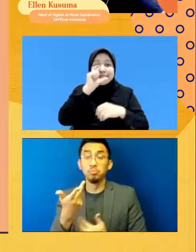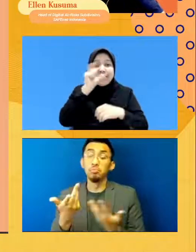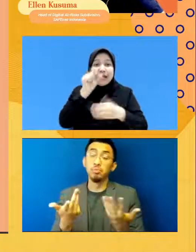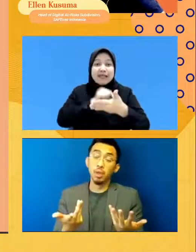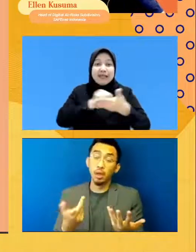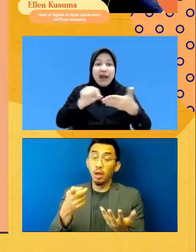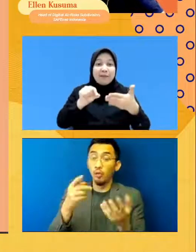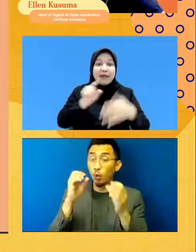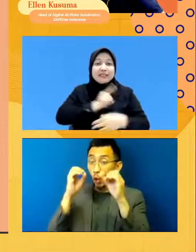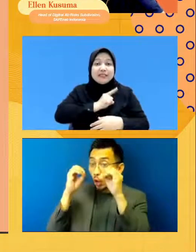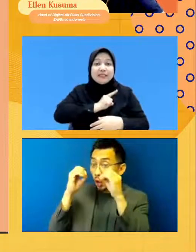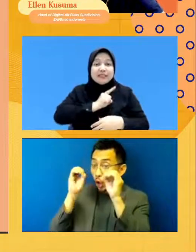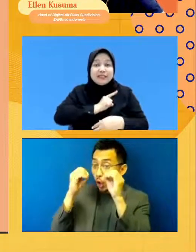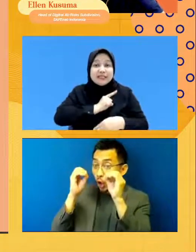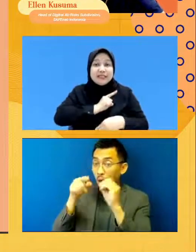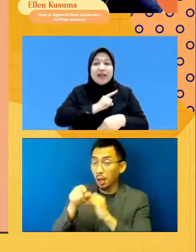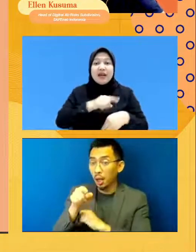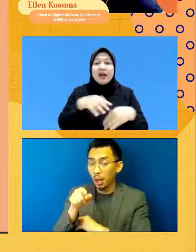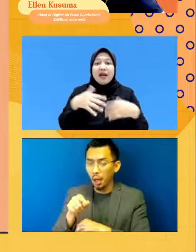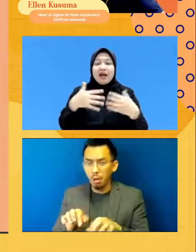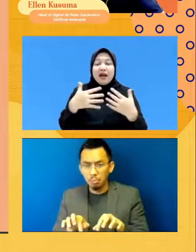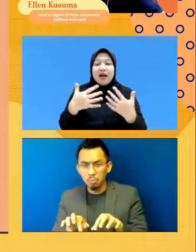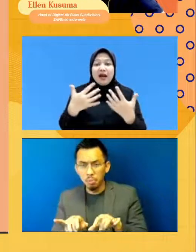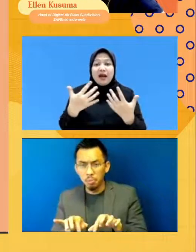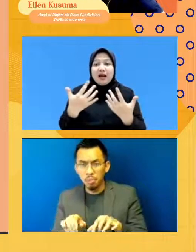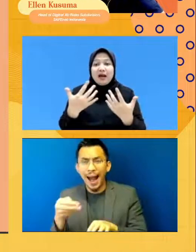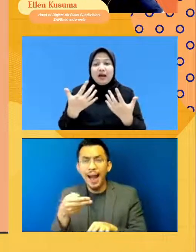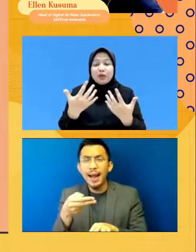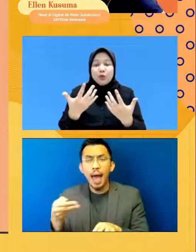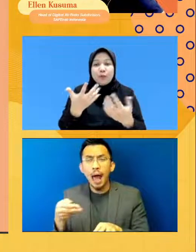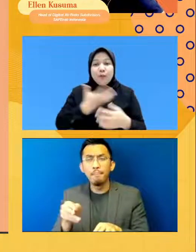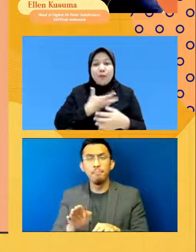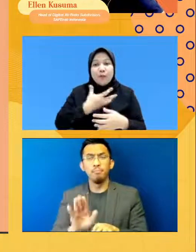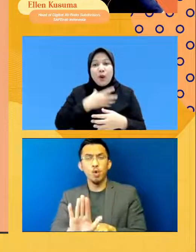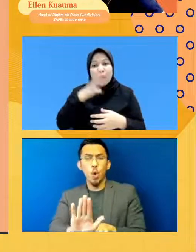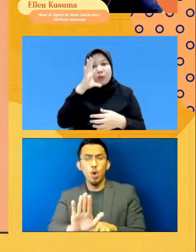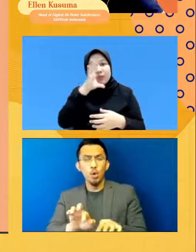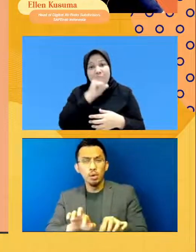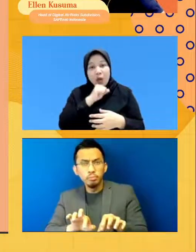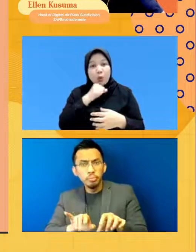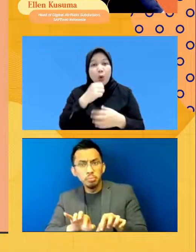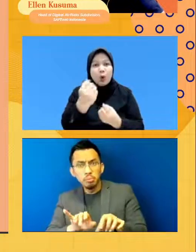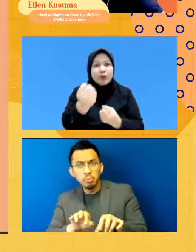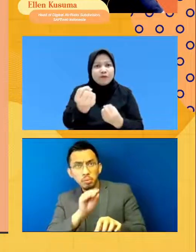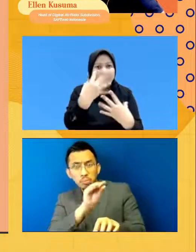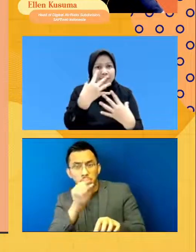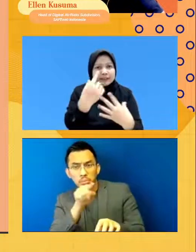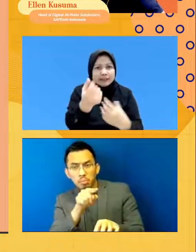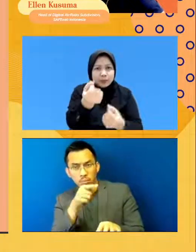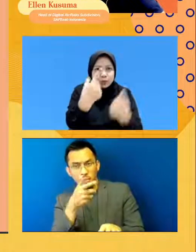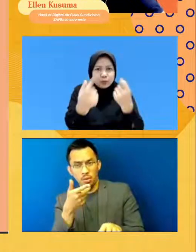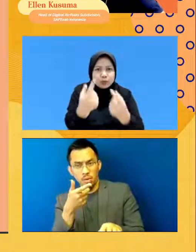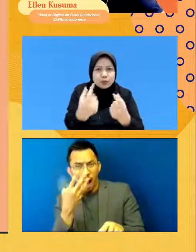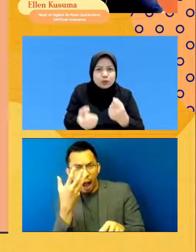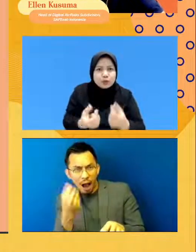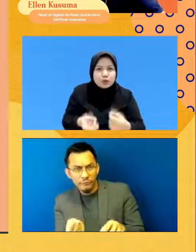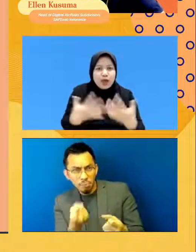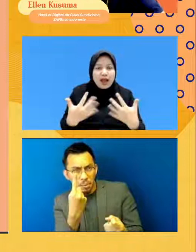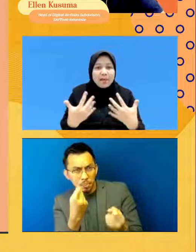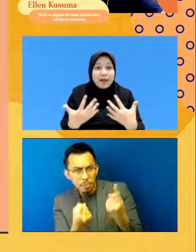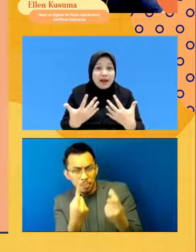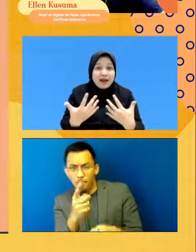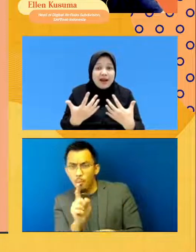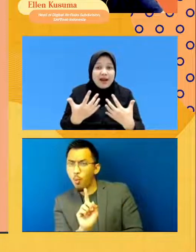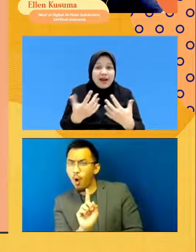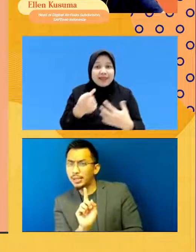to try to find out what kind of information that has been public about you that